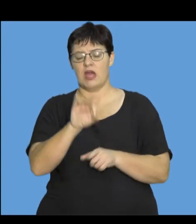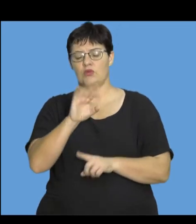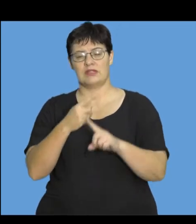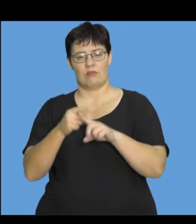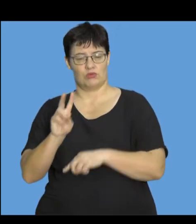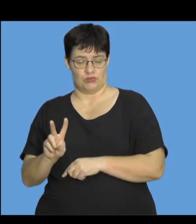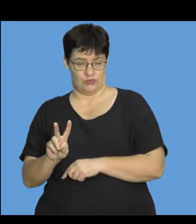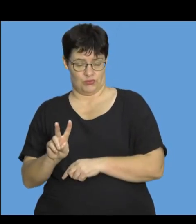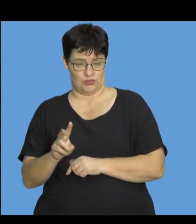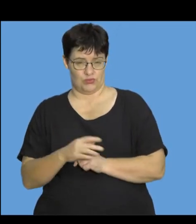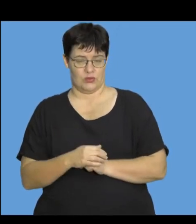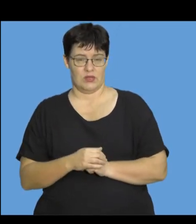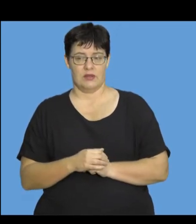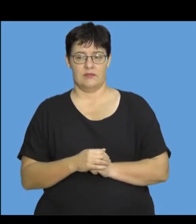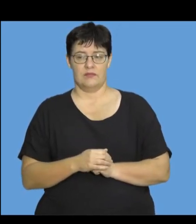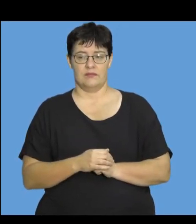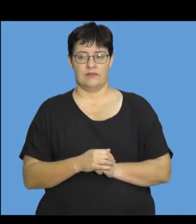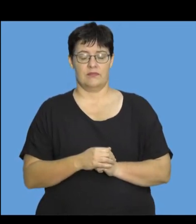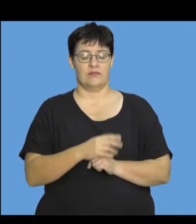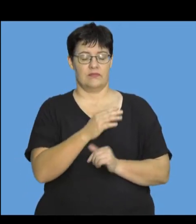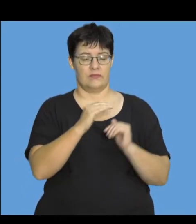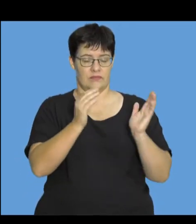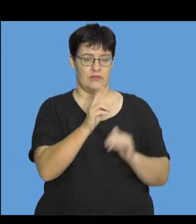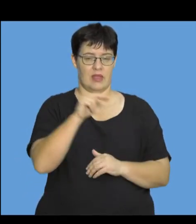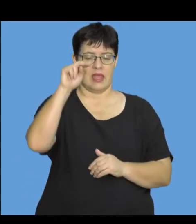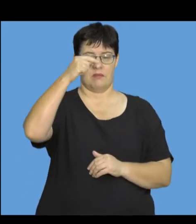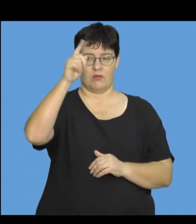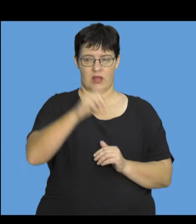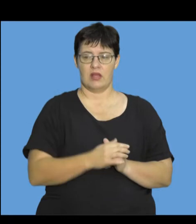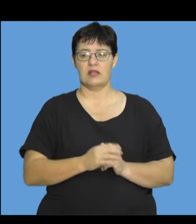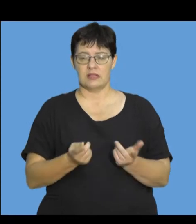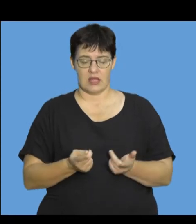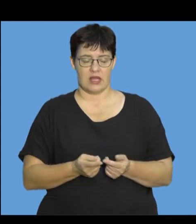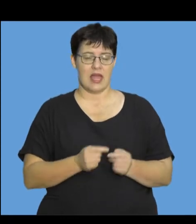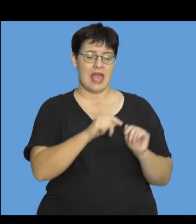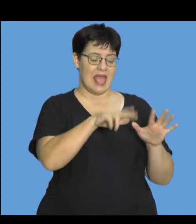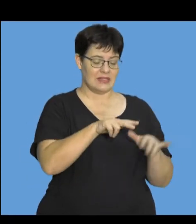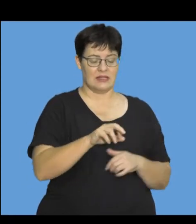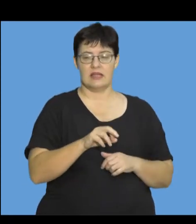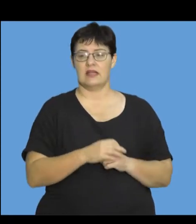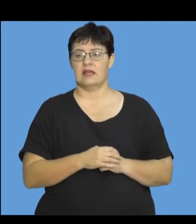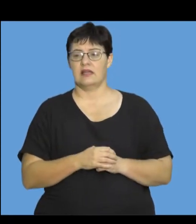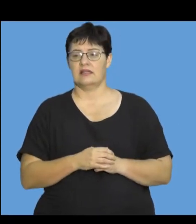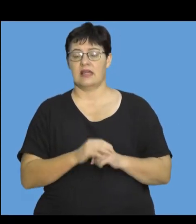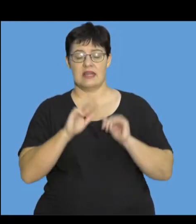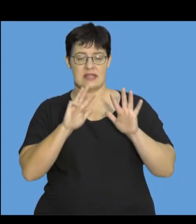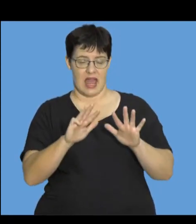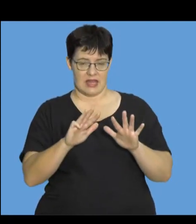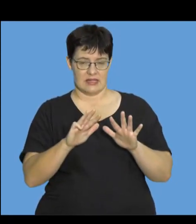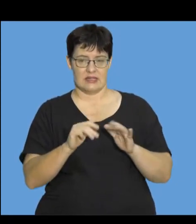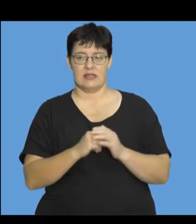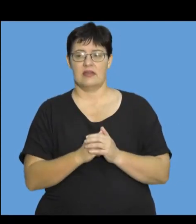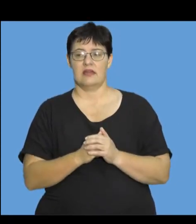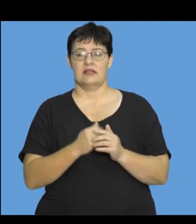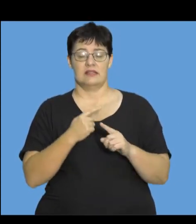multiplied by 2, and we know that 18 is the same as 9 multiplied by 2, but because 9 is not a